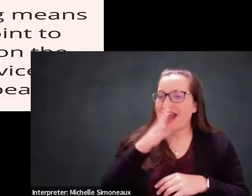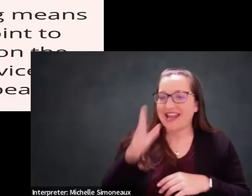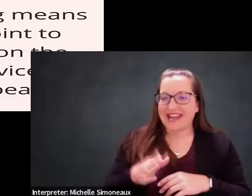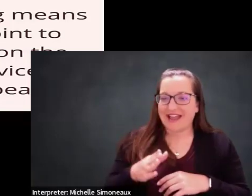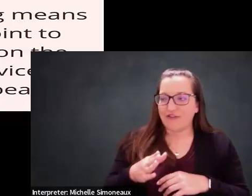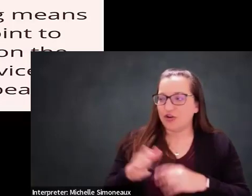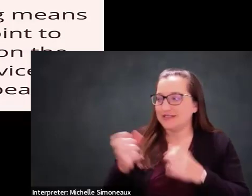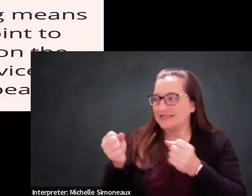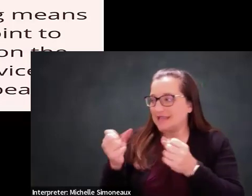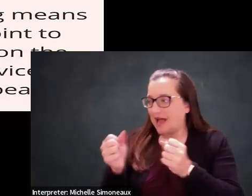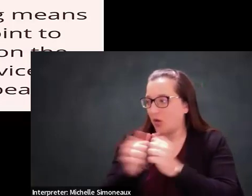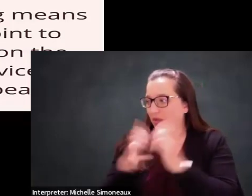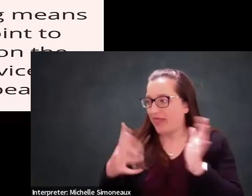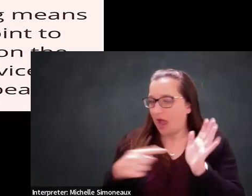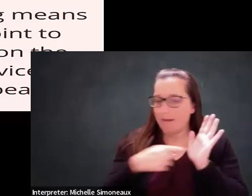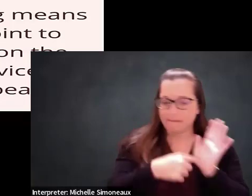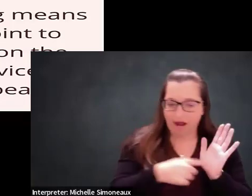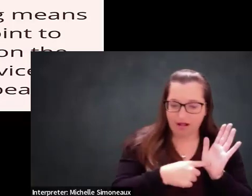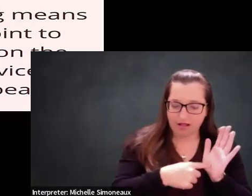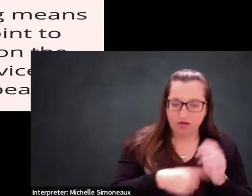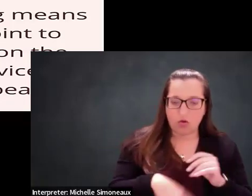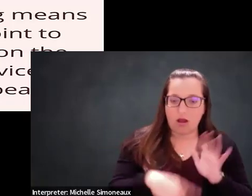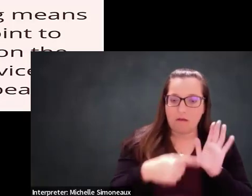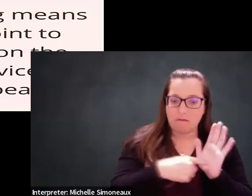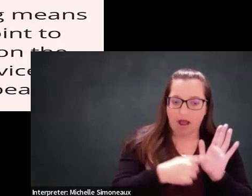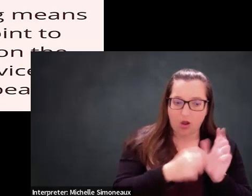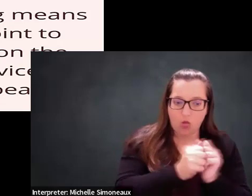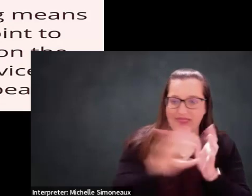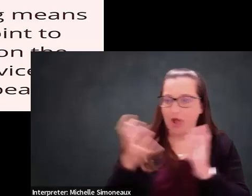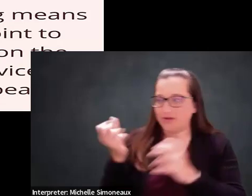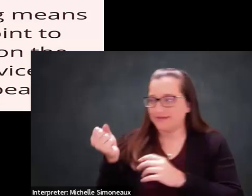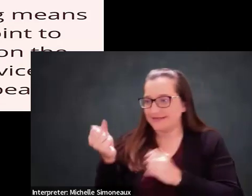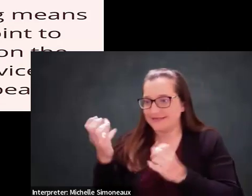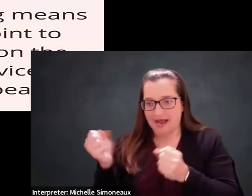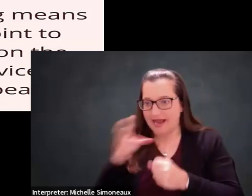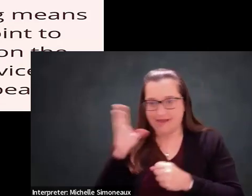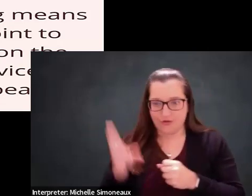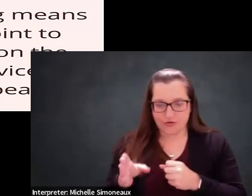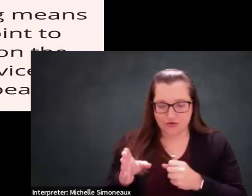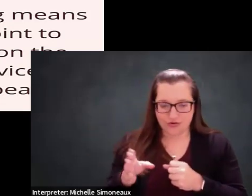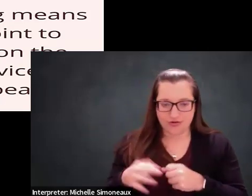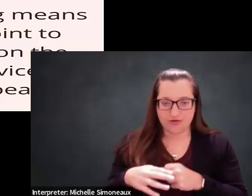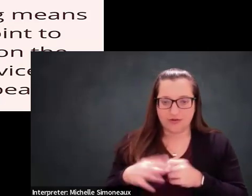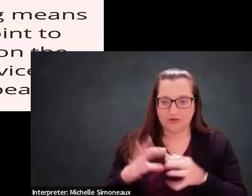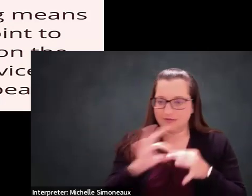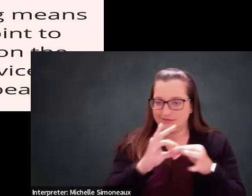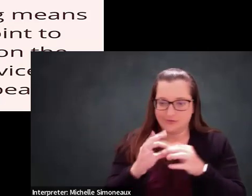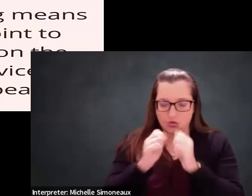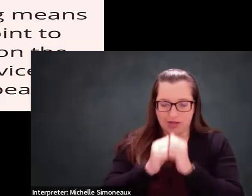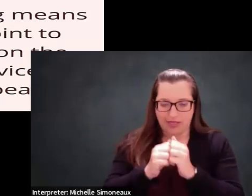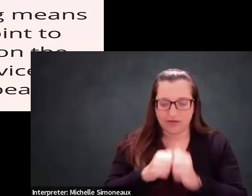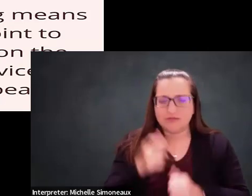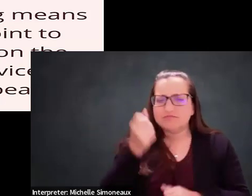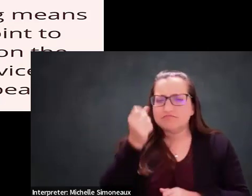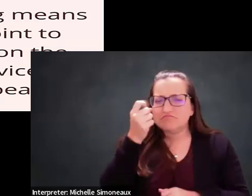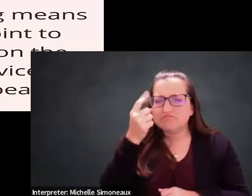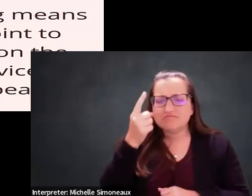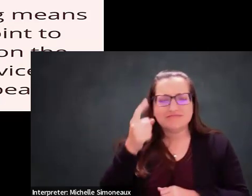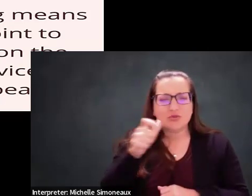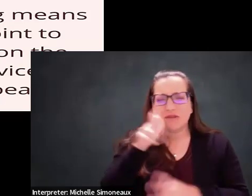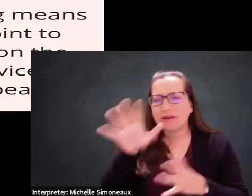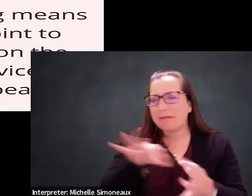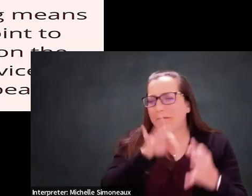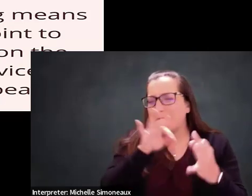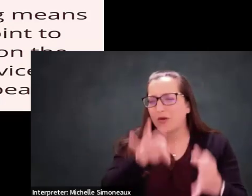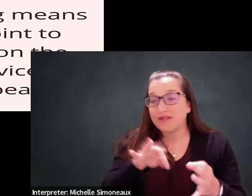I never modeled something without signing it and having them work in tandem like that, but it is okay. Don't worry. You don't have to be perfect. If it takes you five